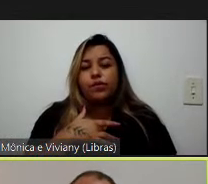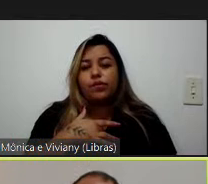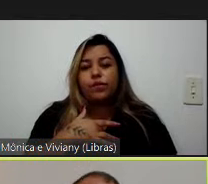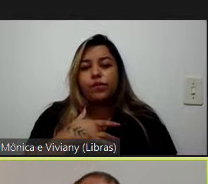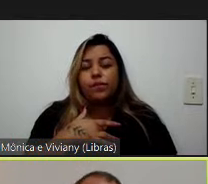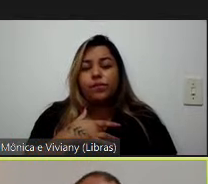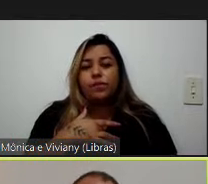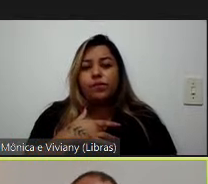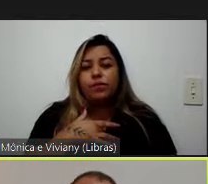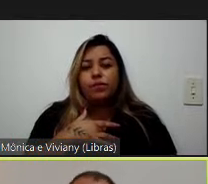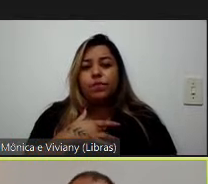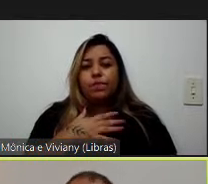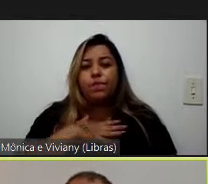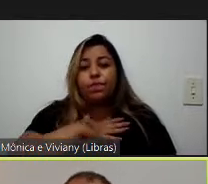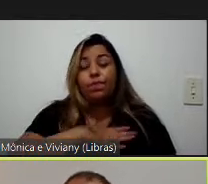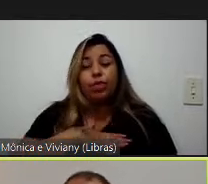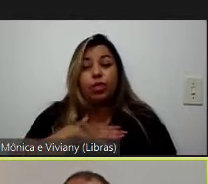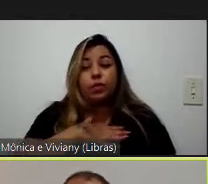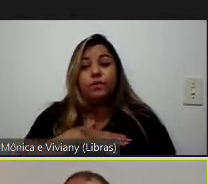present an